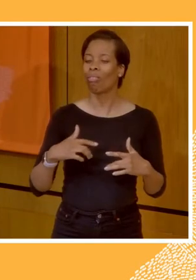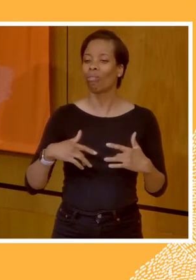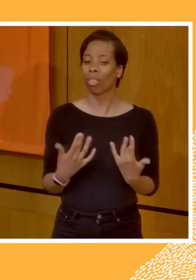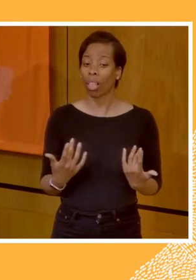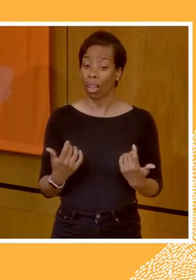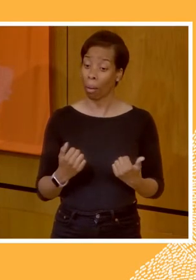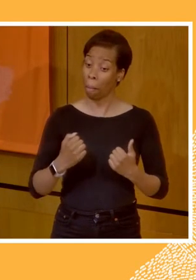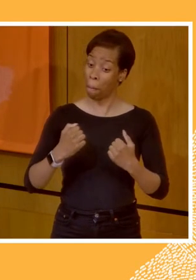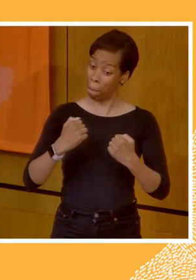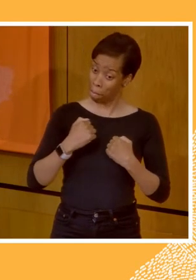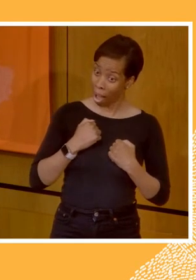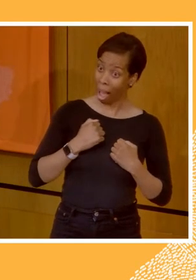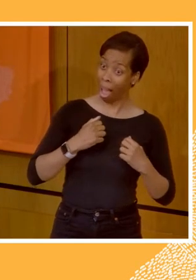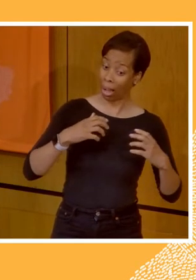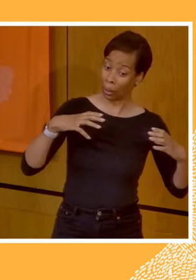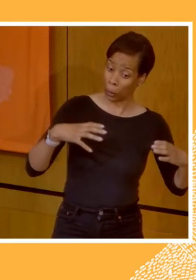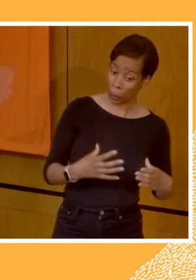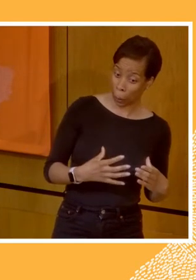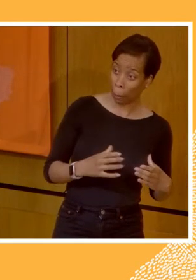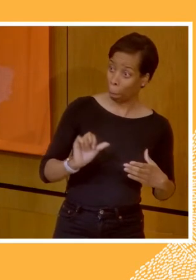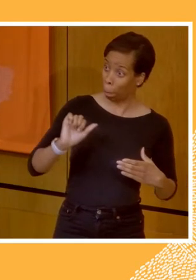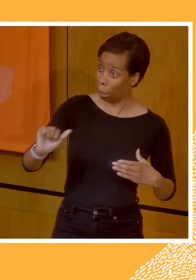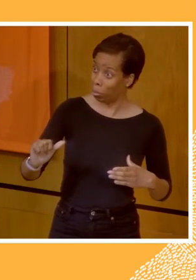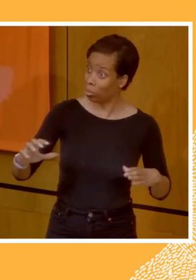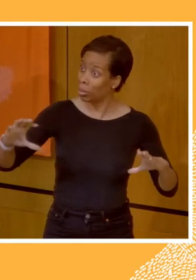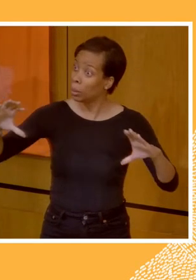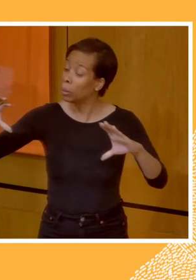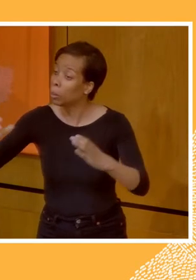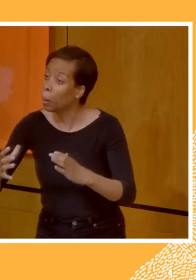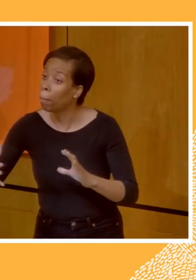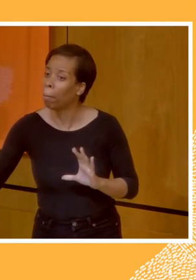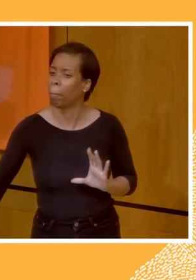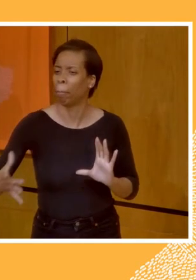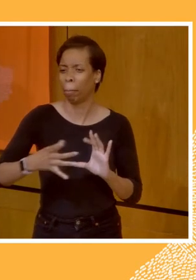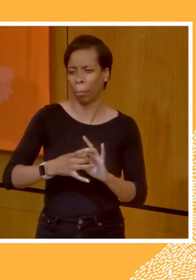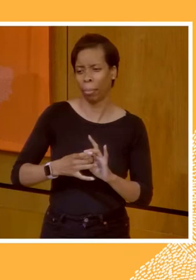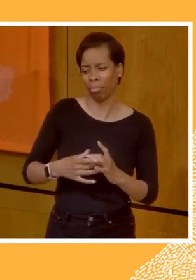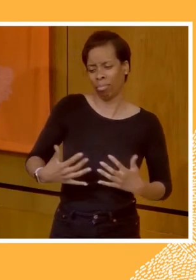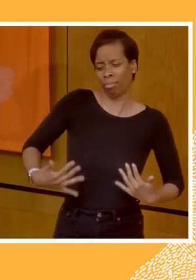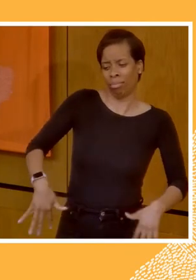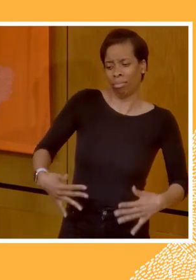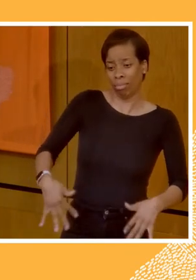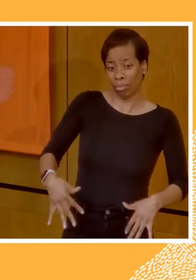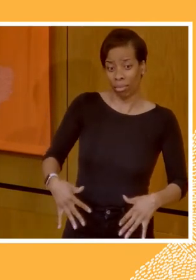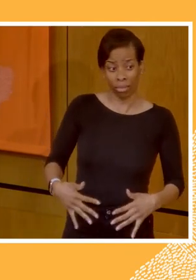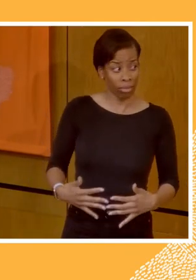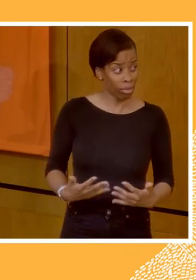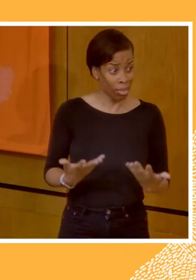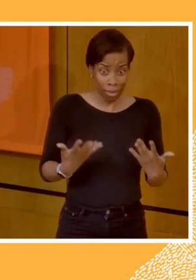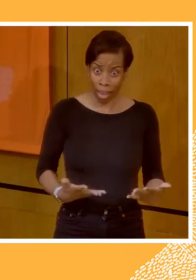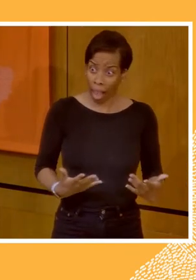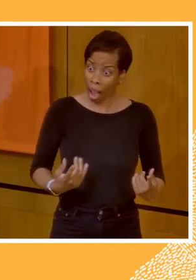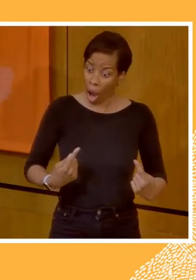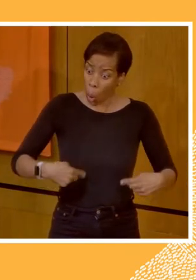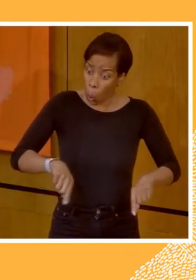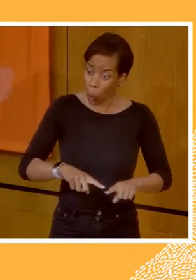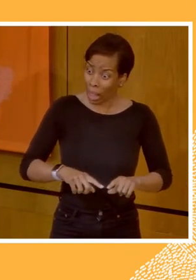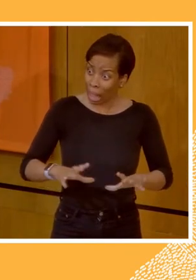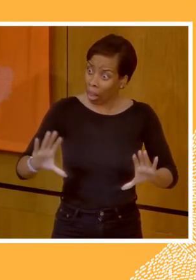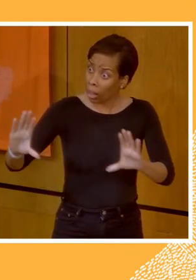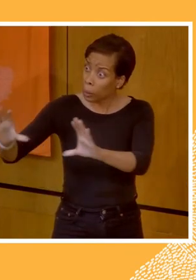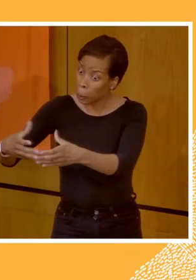people we are working with, because I wouldn't know that. We have now become like a family. We are a